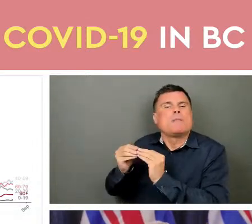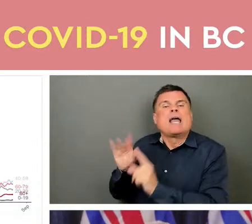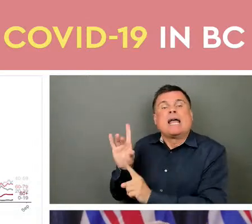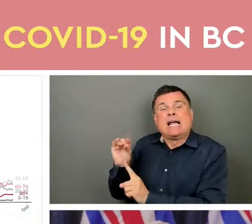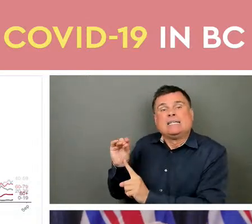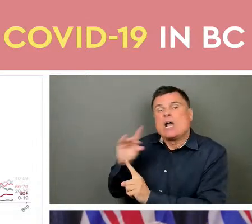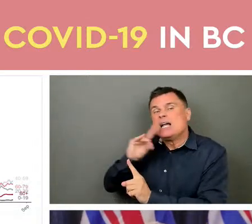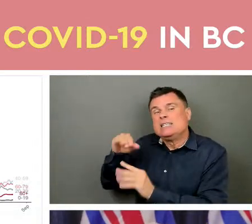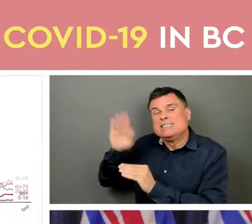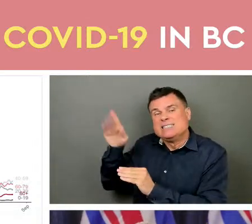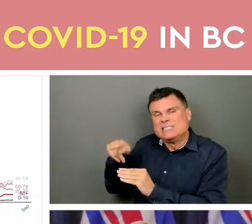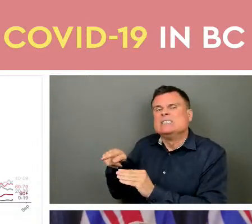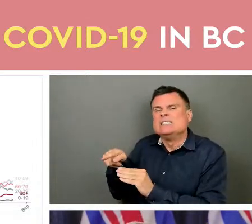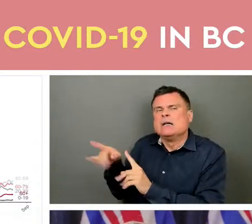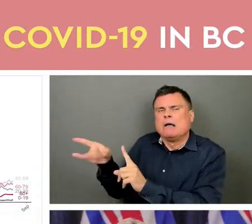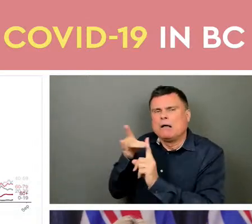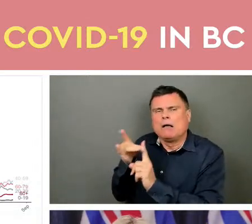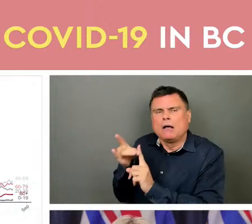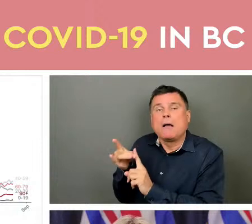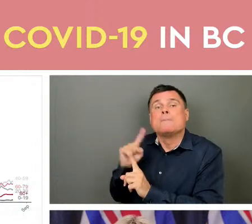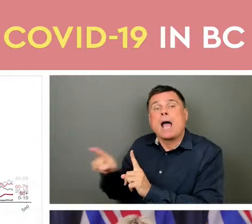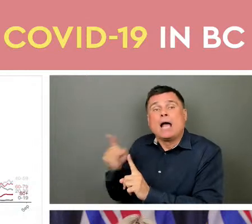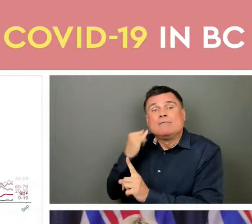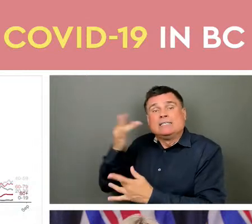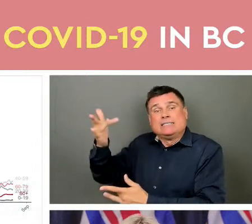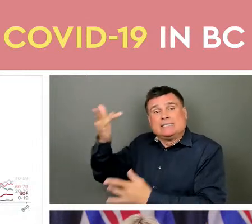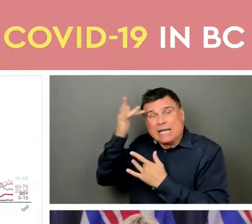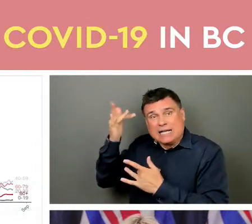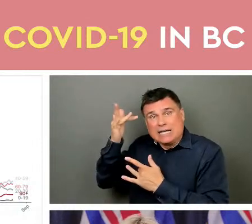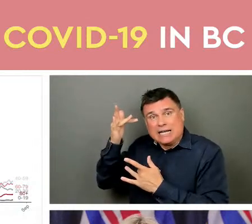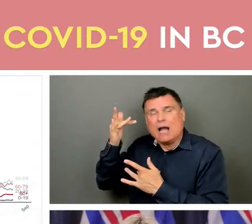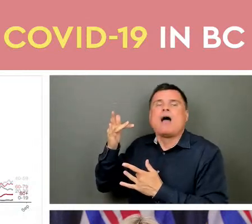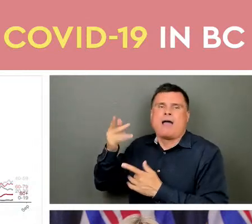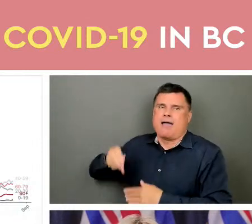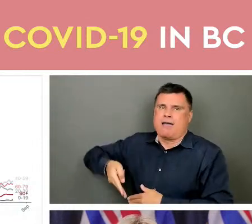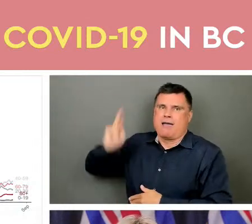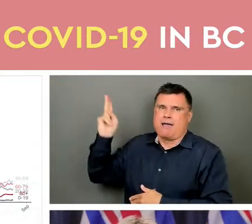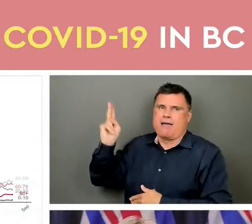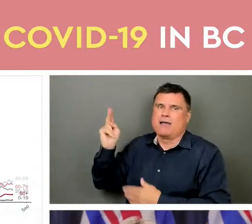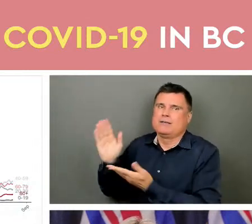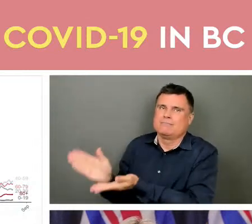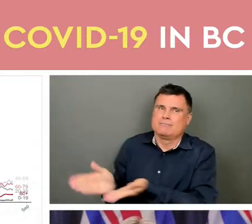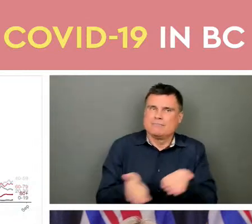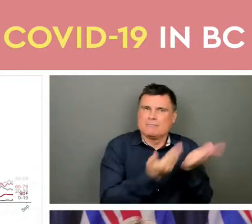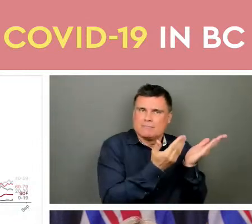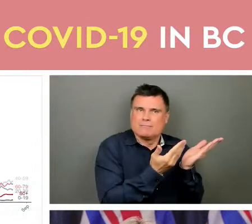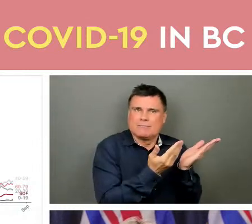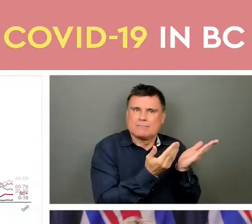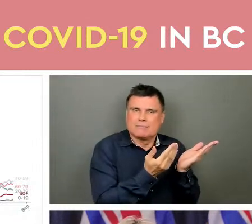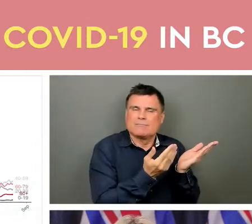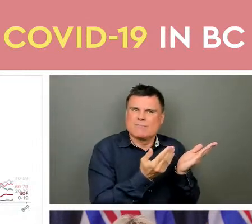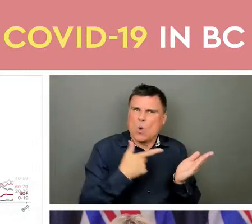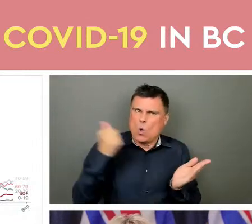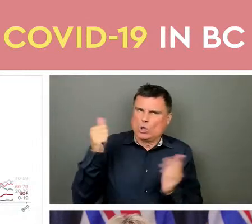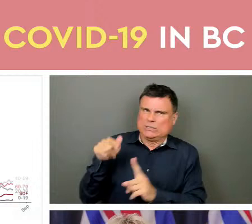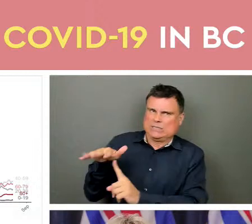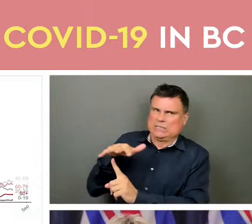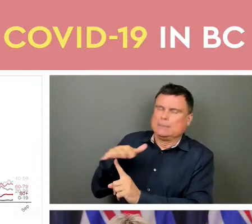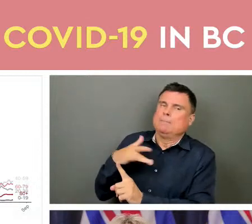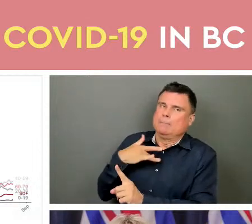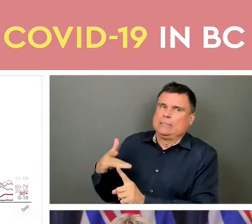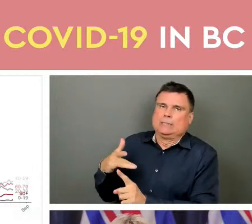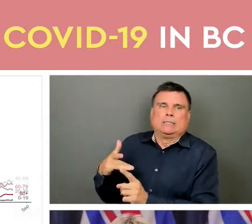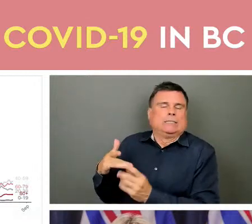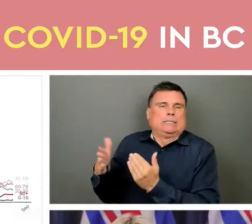is important. If we look at hospitalizations, we've been watching very carefully. We know in some parts of the world, particularly in the U.S., we're seeing